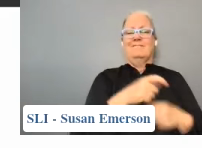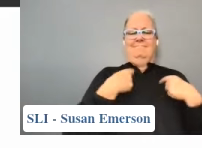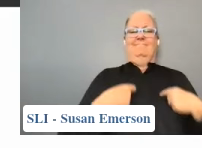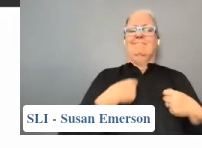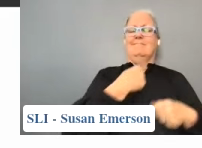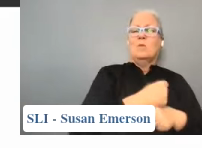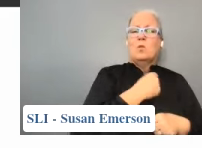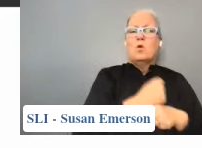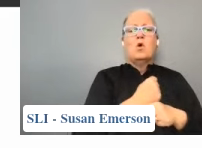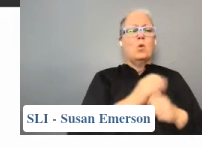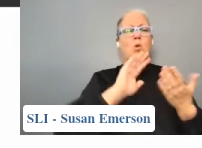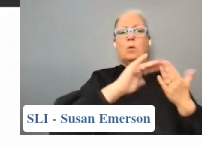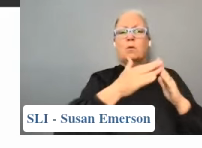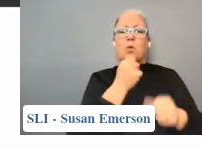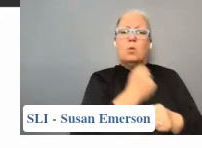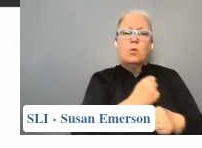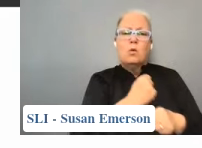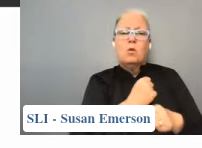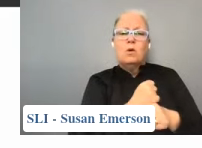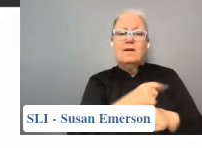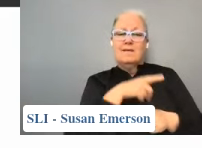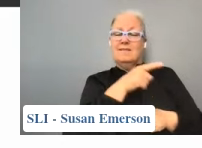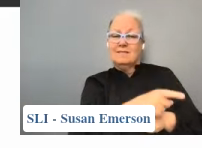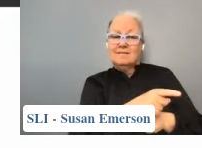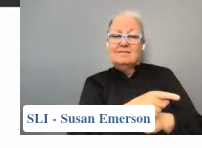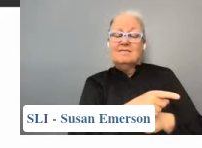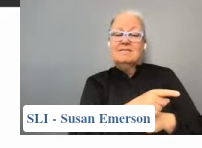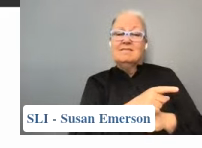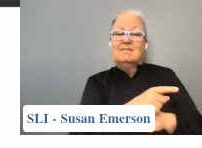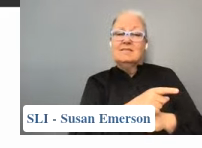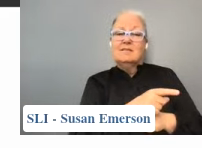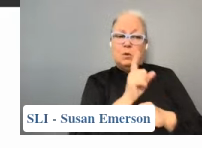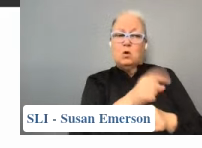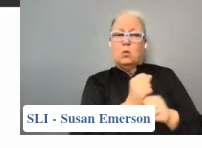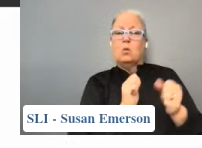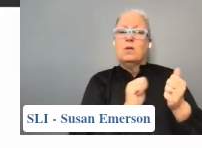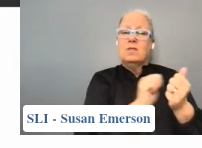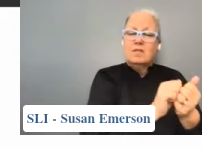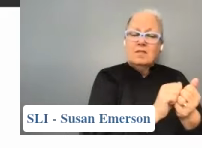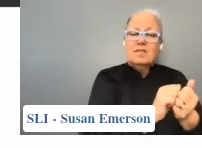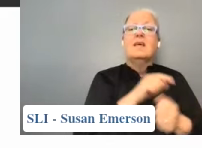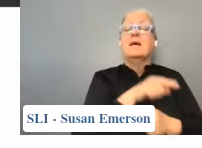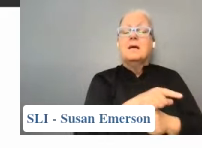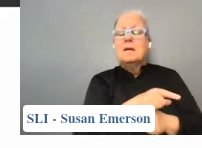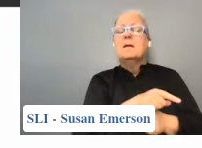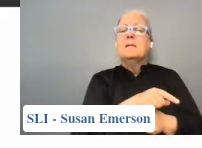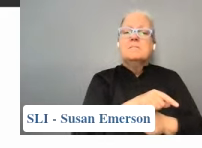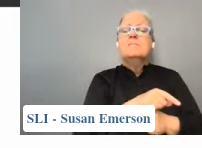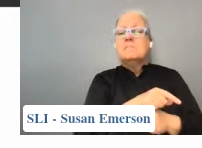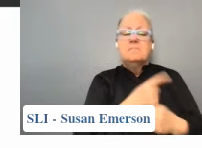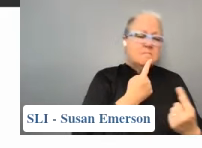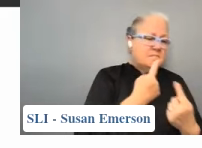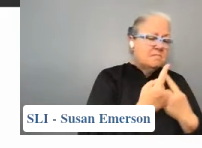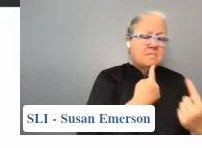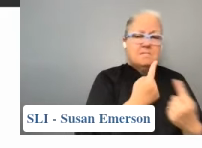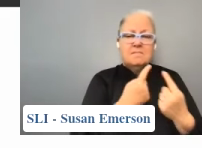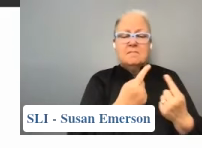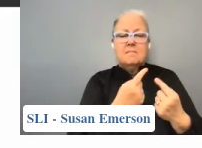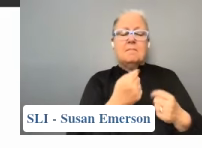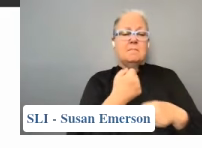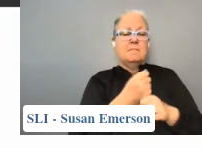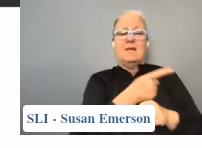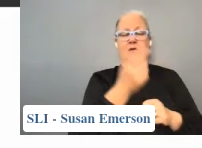that might also introduce some awareness raising about gender-based violence, or who might